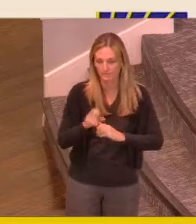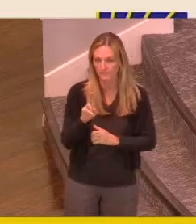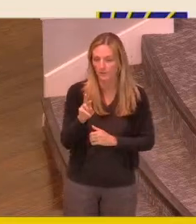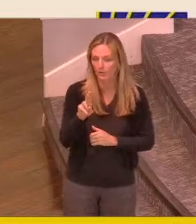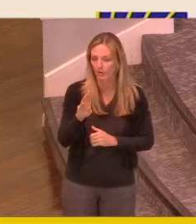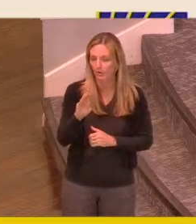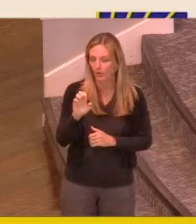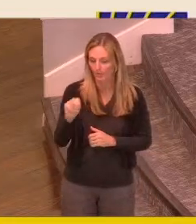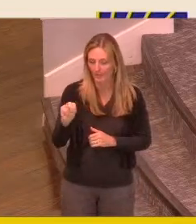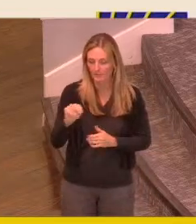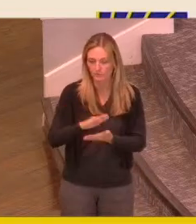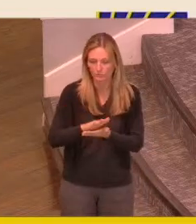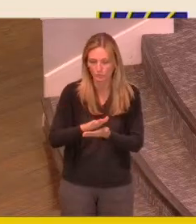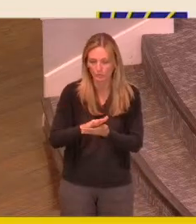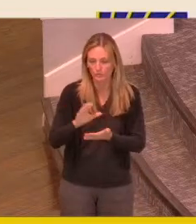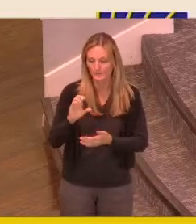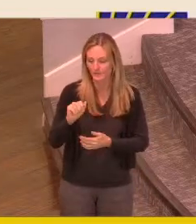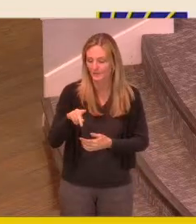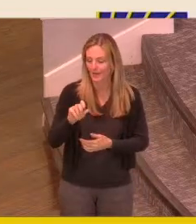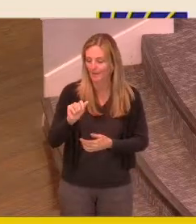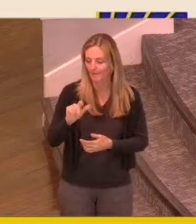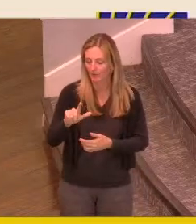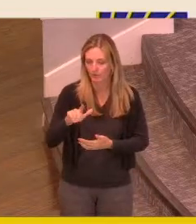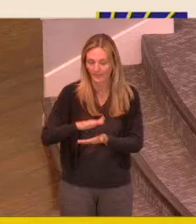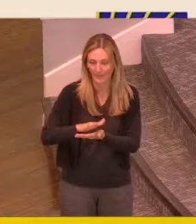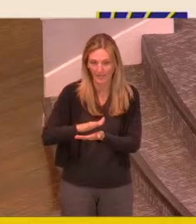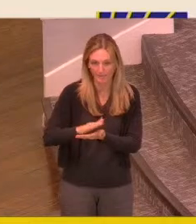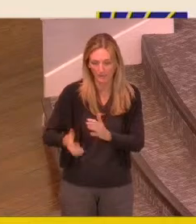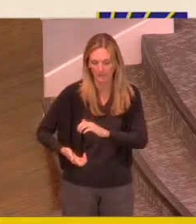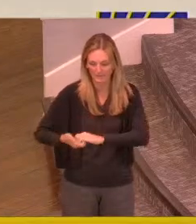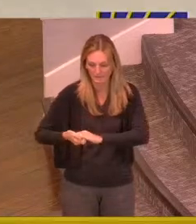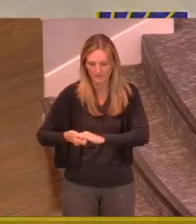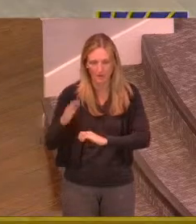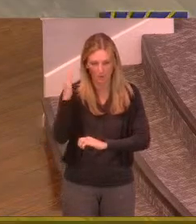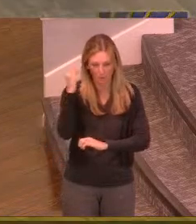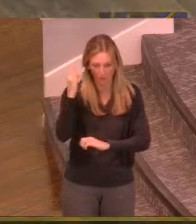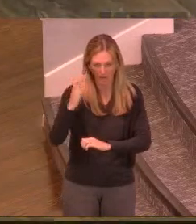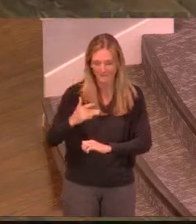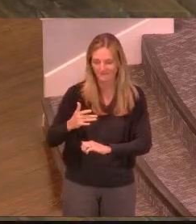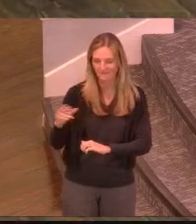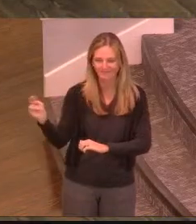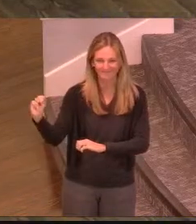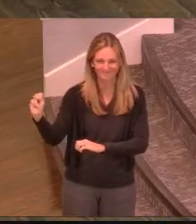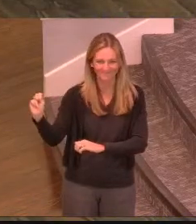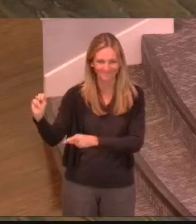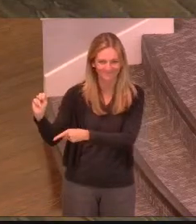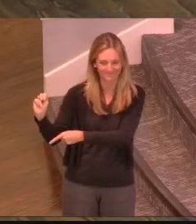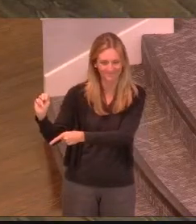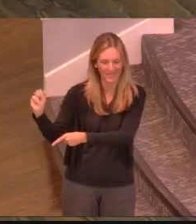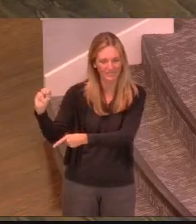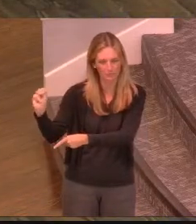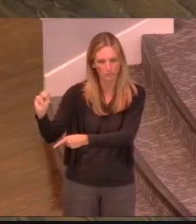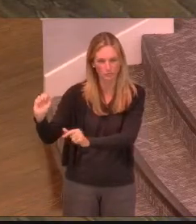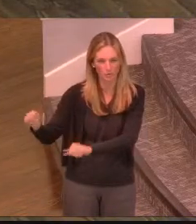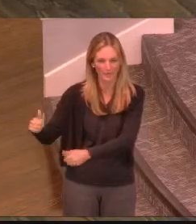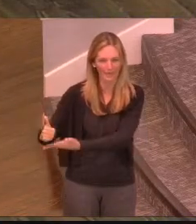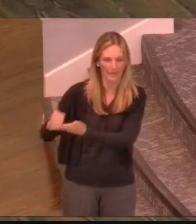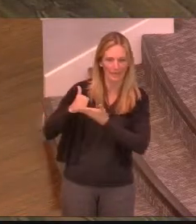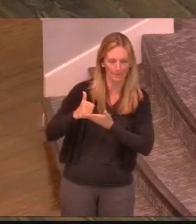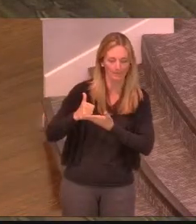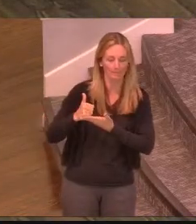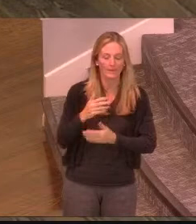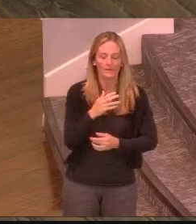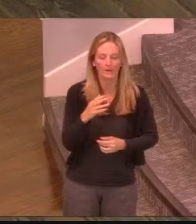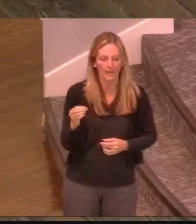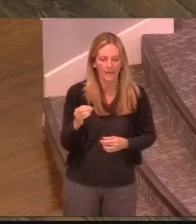Academy in order to do this because we felt we needed a neutral party to help us with this work, and also one